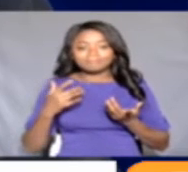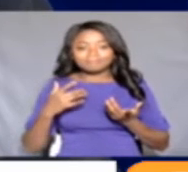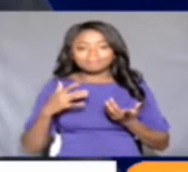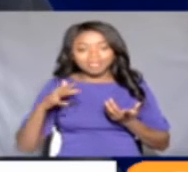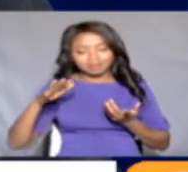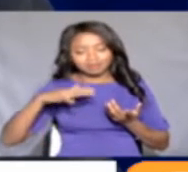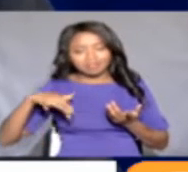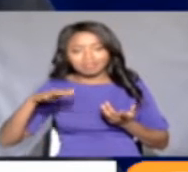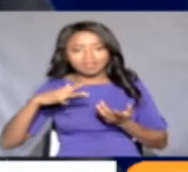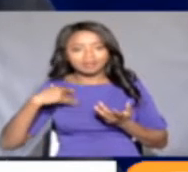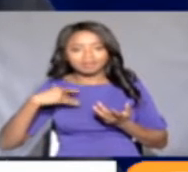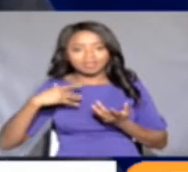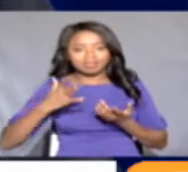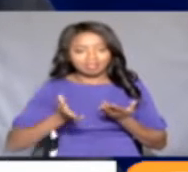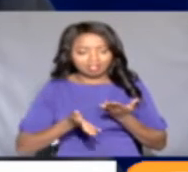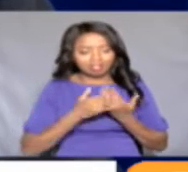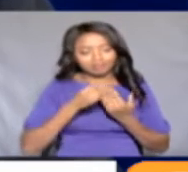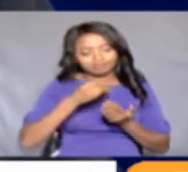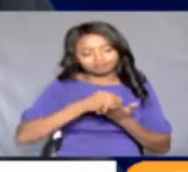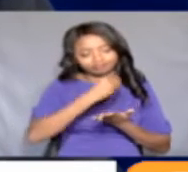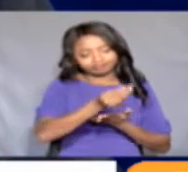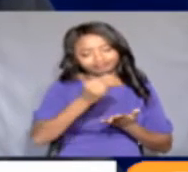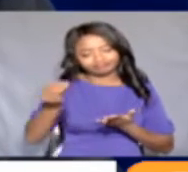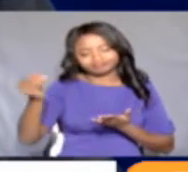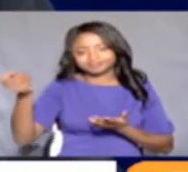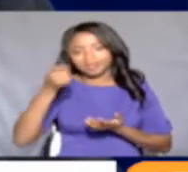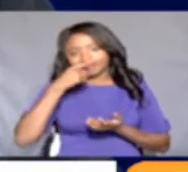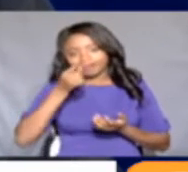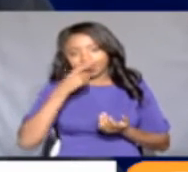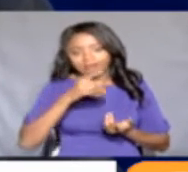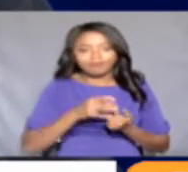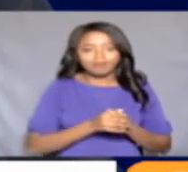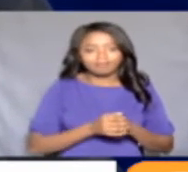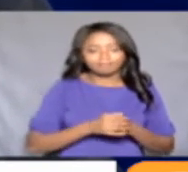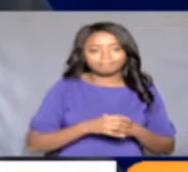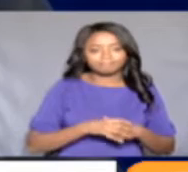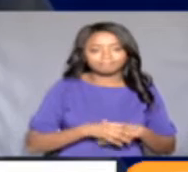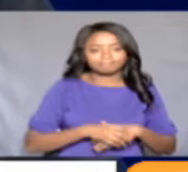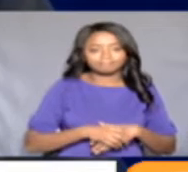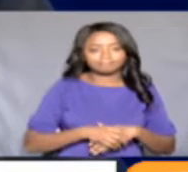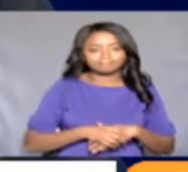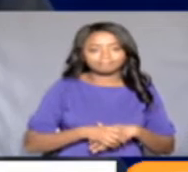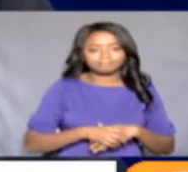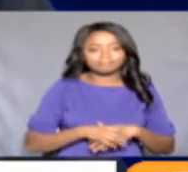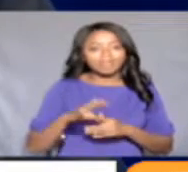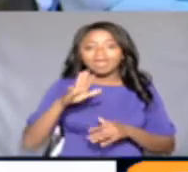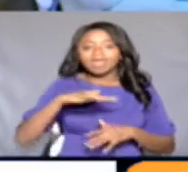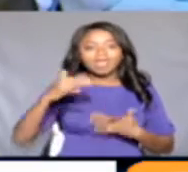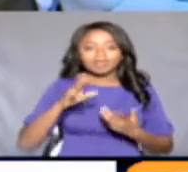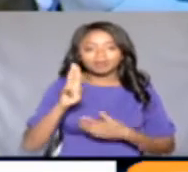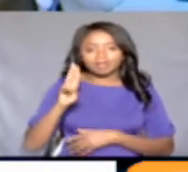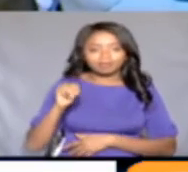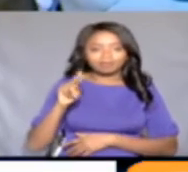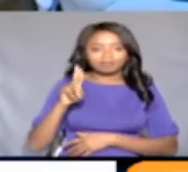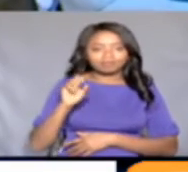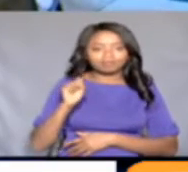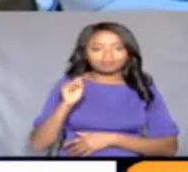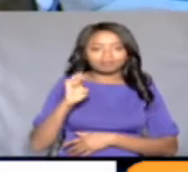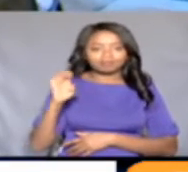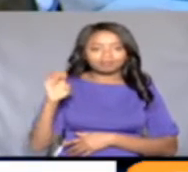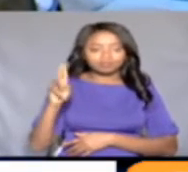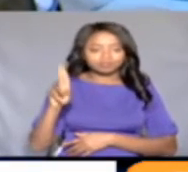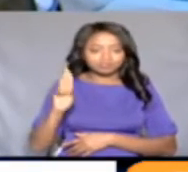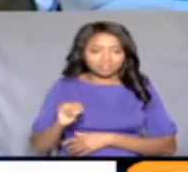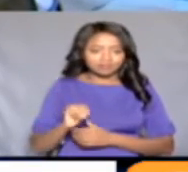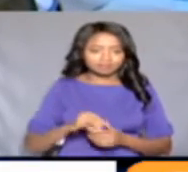nafanya pale ni kufacilitate on medicinal plants kwa garden pale at the museum. Okay. Yes. Asante sana Martin. Professor